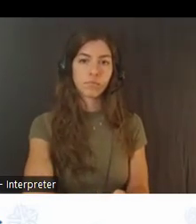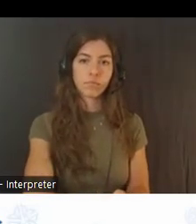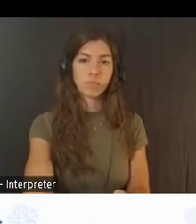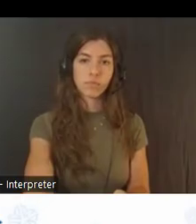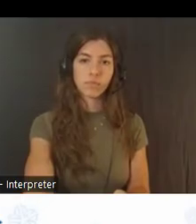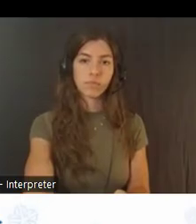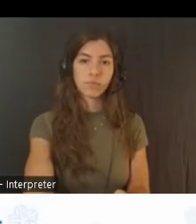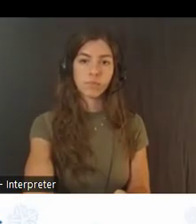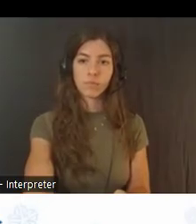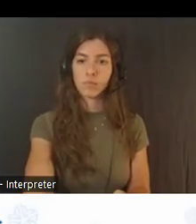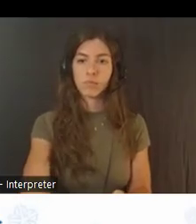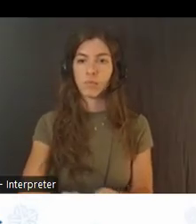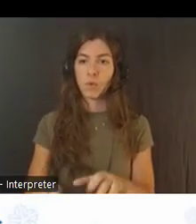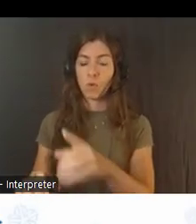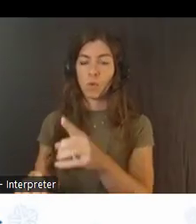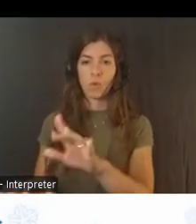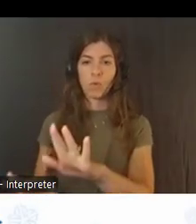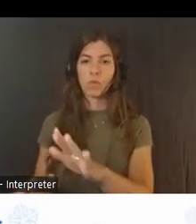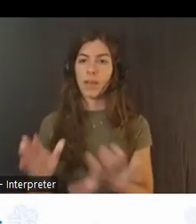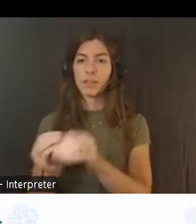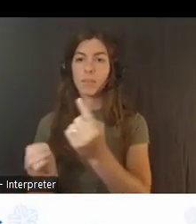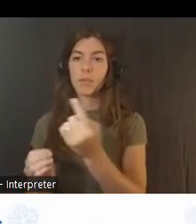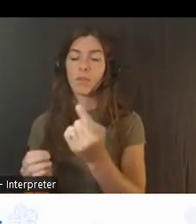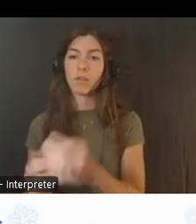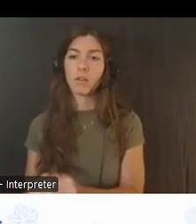May I add Something that something? I'm sorry, go ahead.